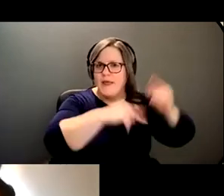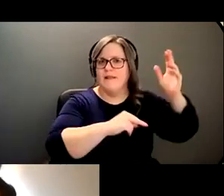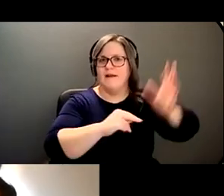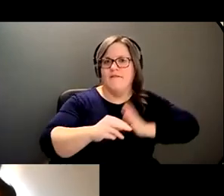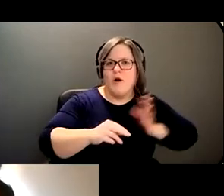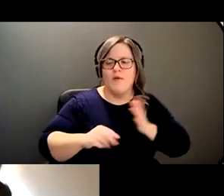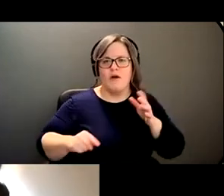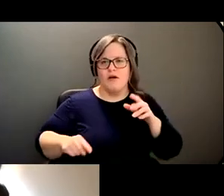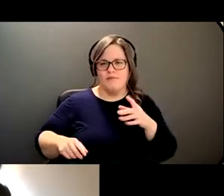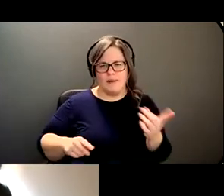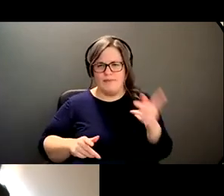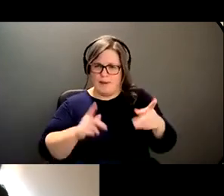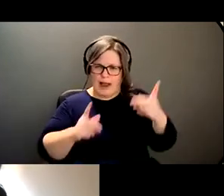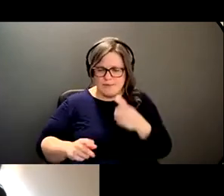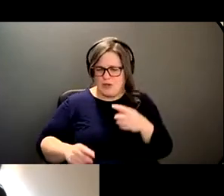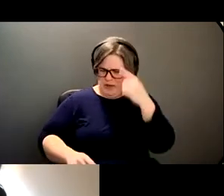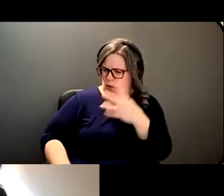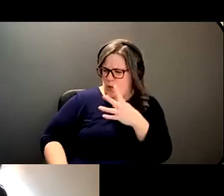so weird, or it's so,